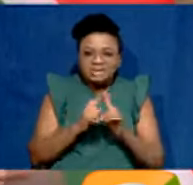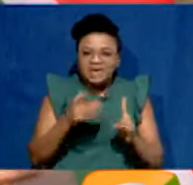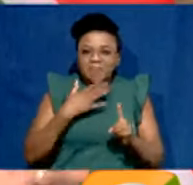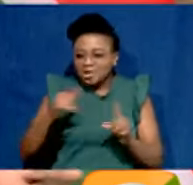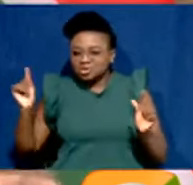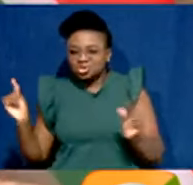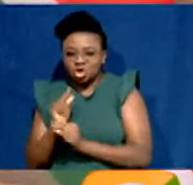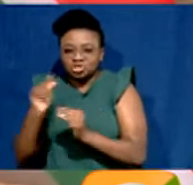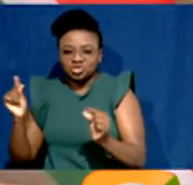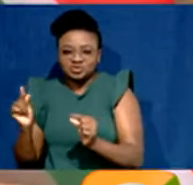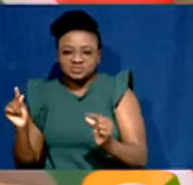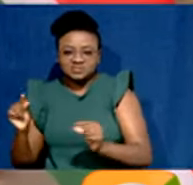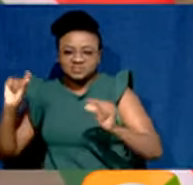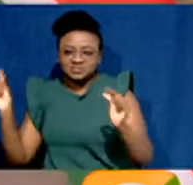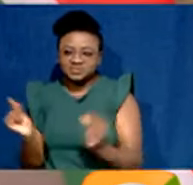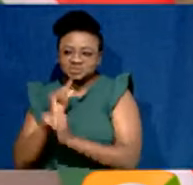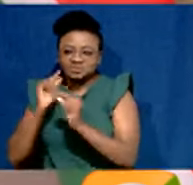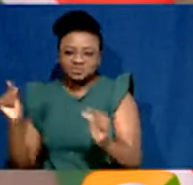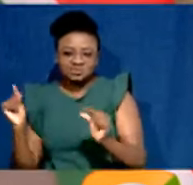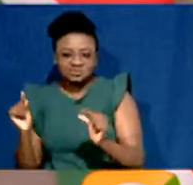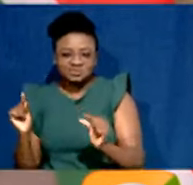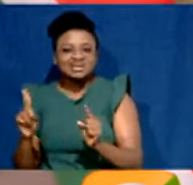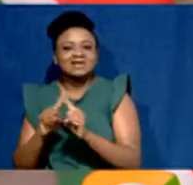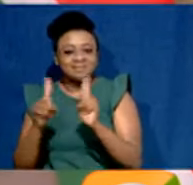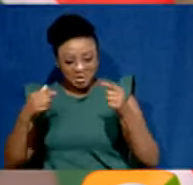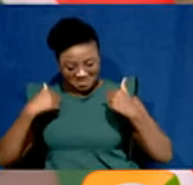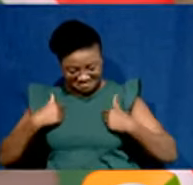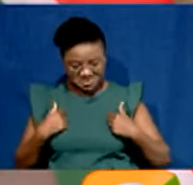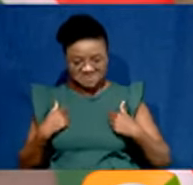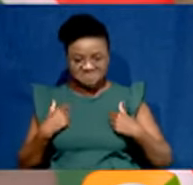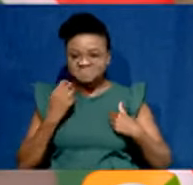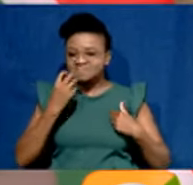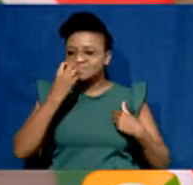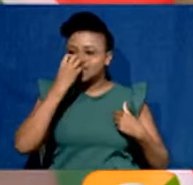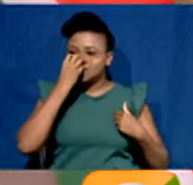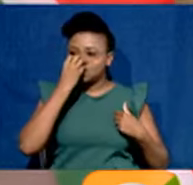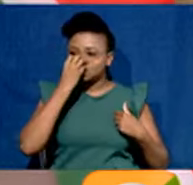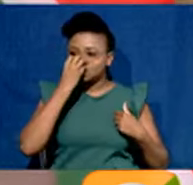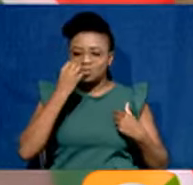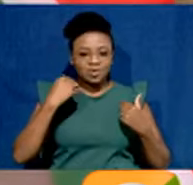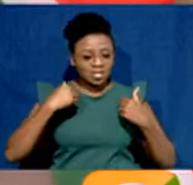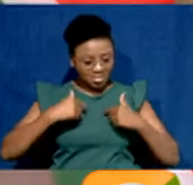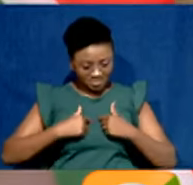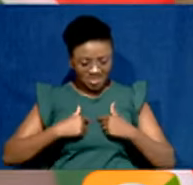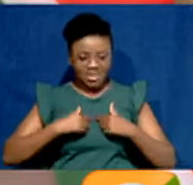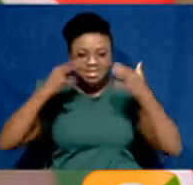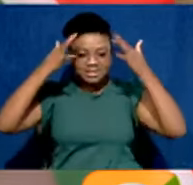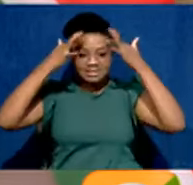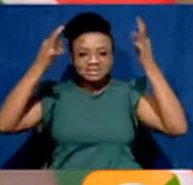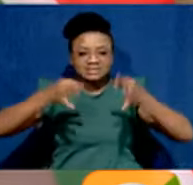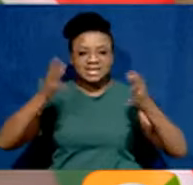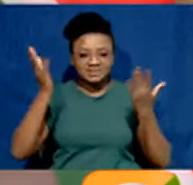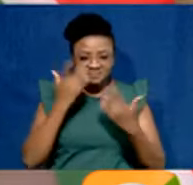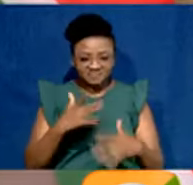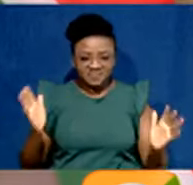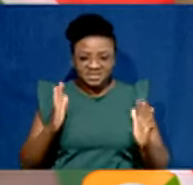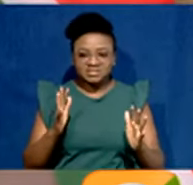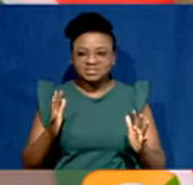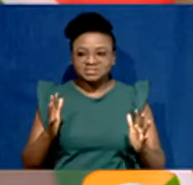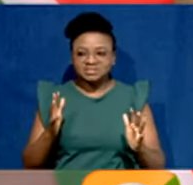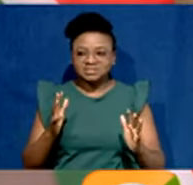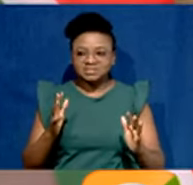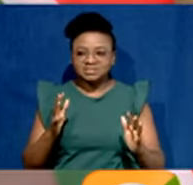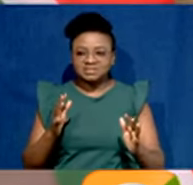do what is politically right. I have decided, as William Ruto, that we have been looking for a guy to bail the cat. I will do